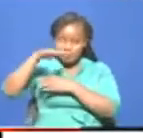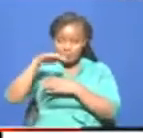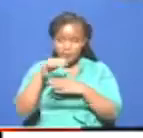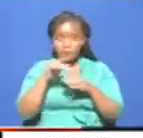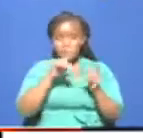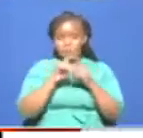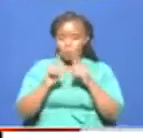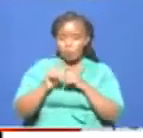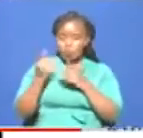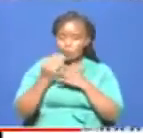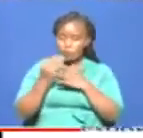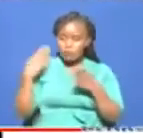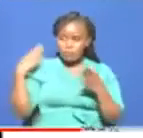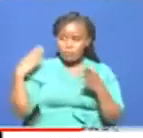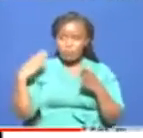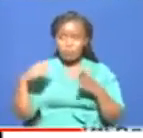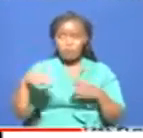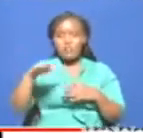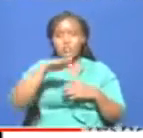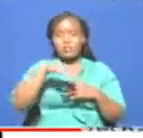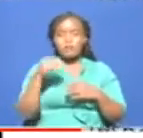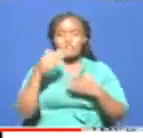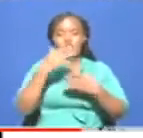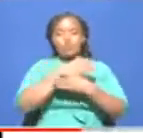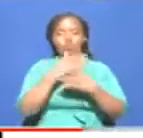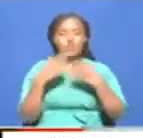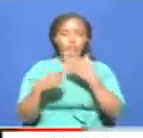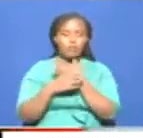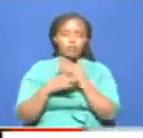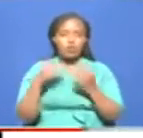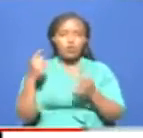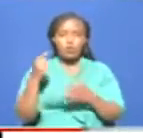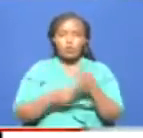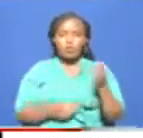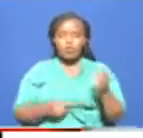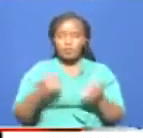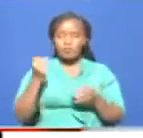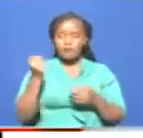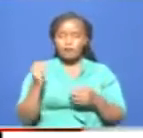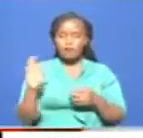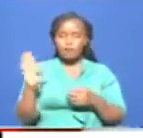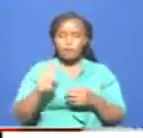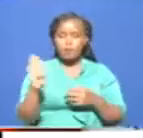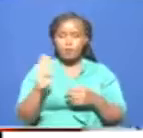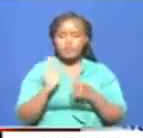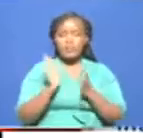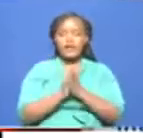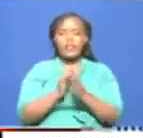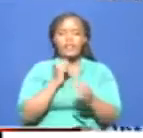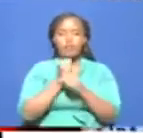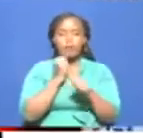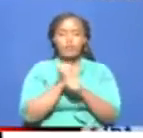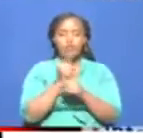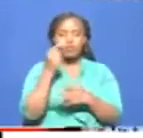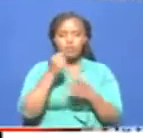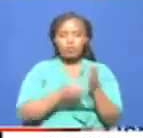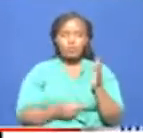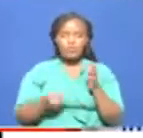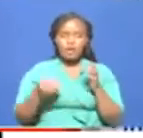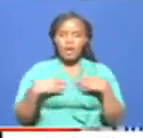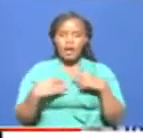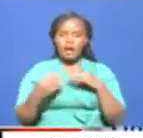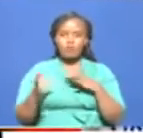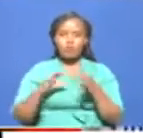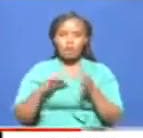initial stage of the spaceport construction will cost 5 billion shillings and operational costs will amount to 7 billion